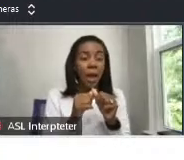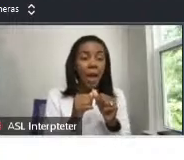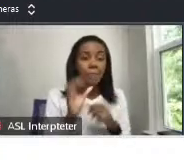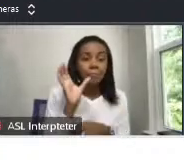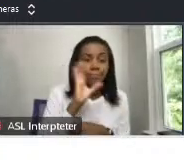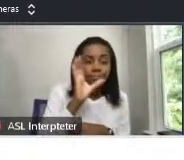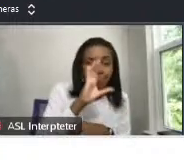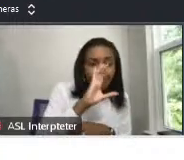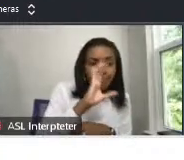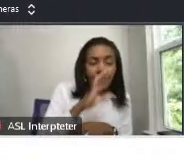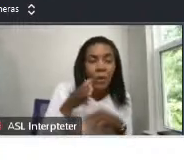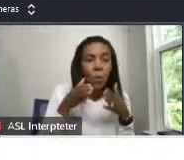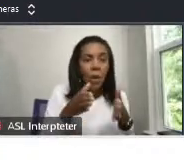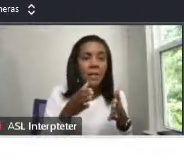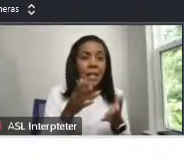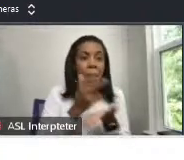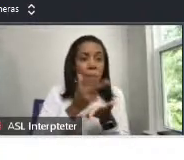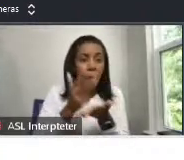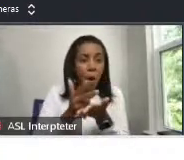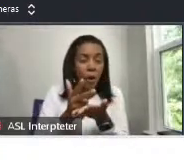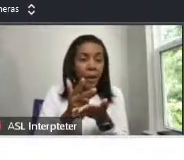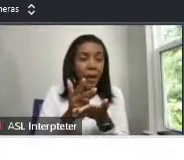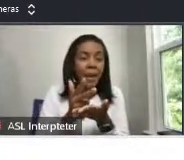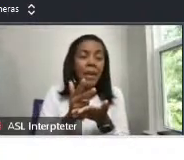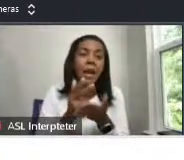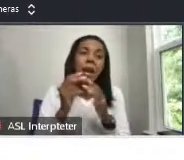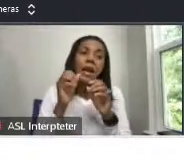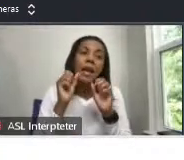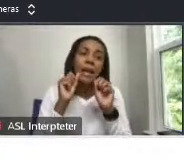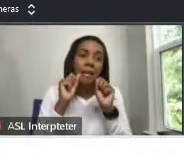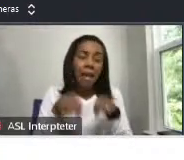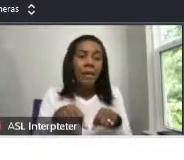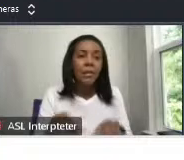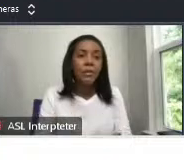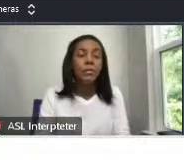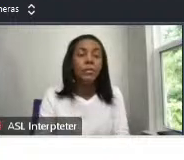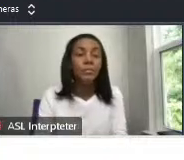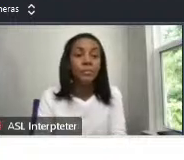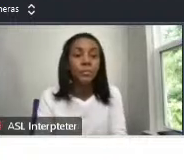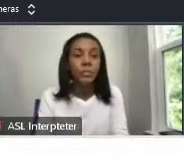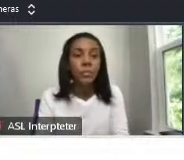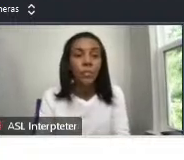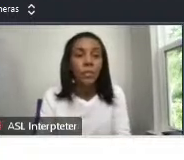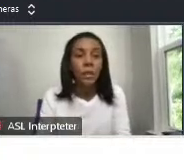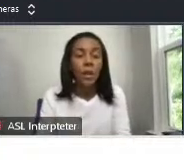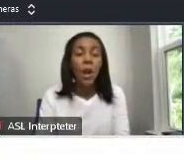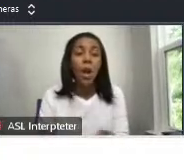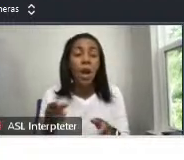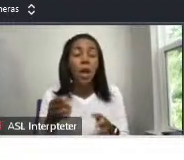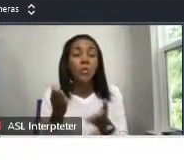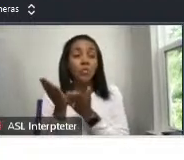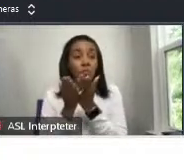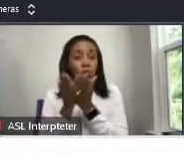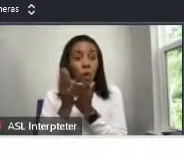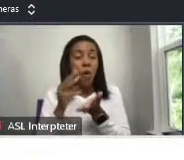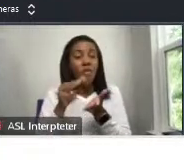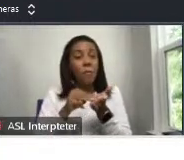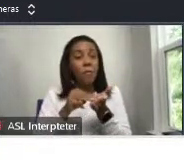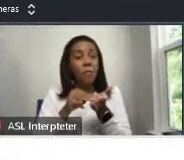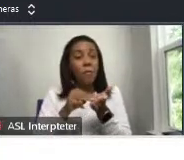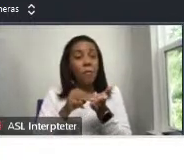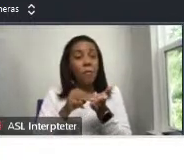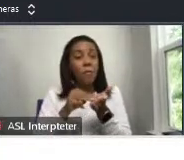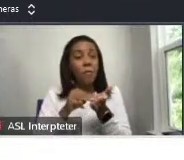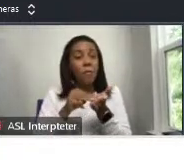parking adjacent to the park serves Memphians, especially those with disabilities, in the best possible way.